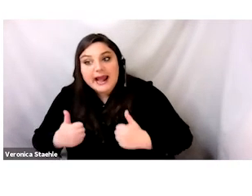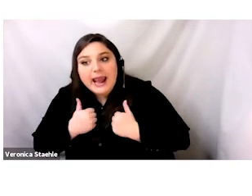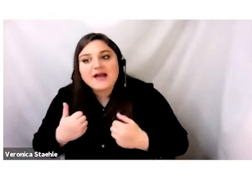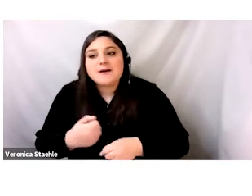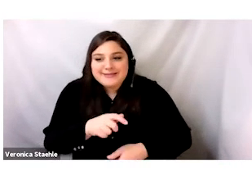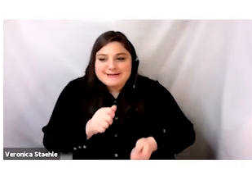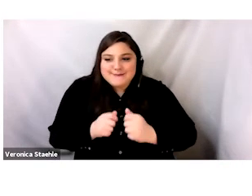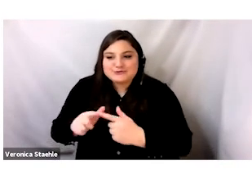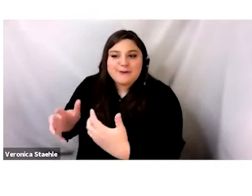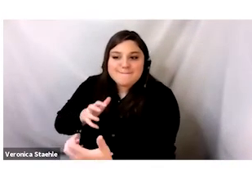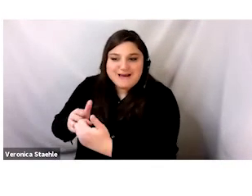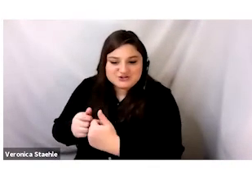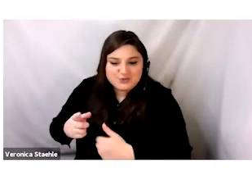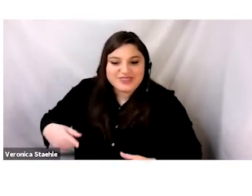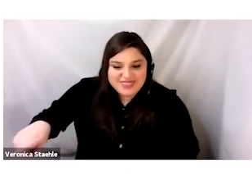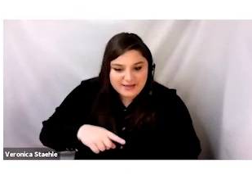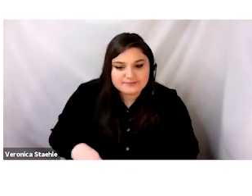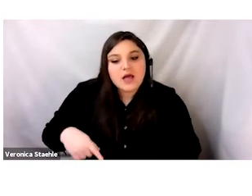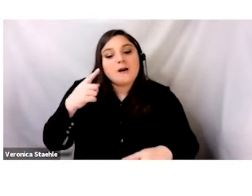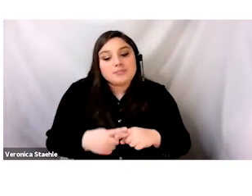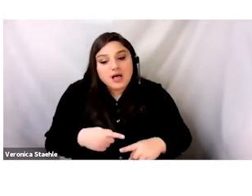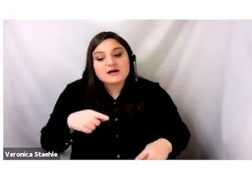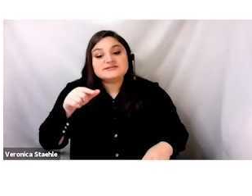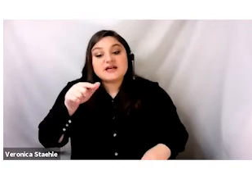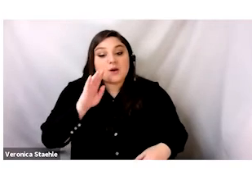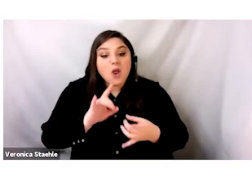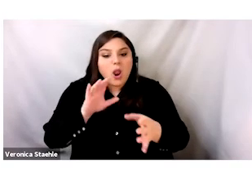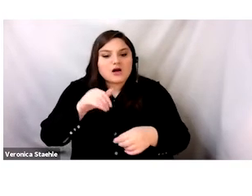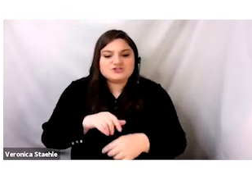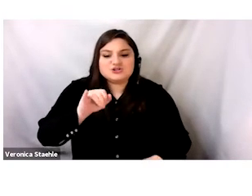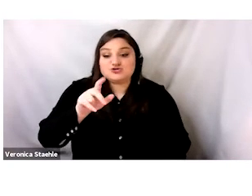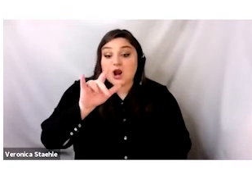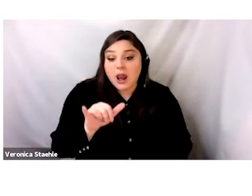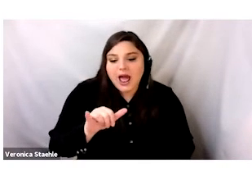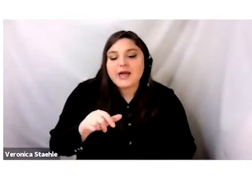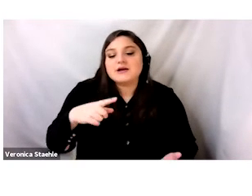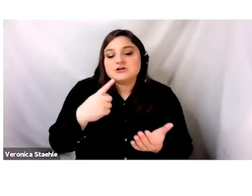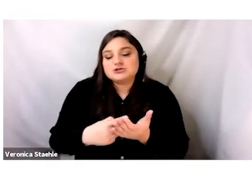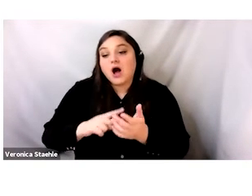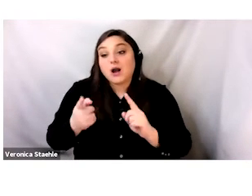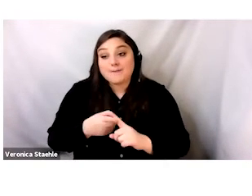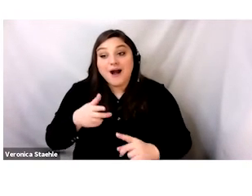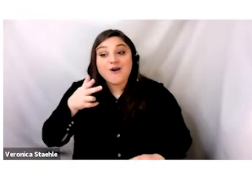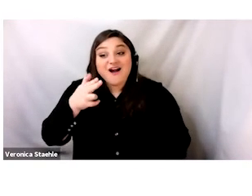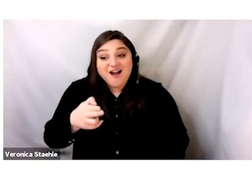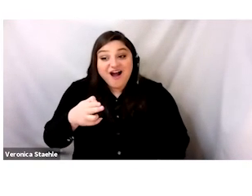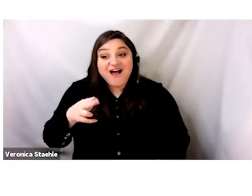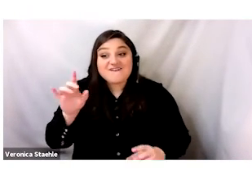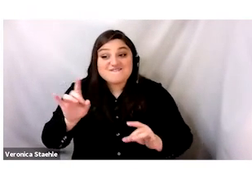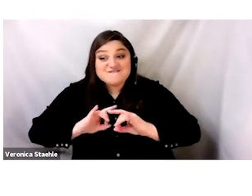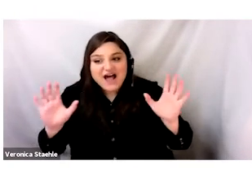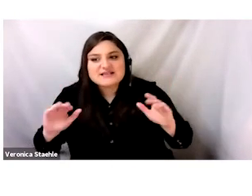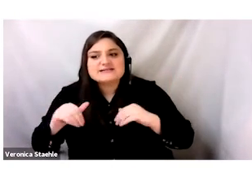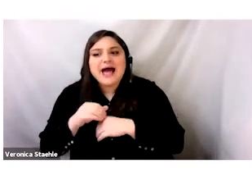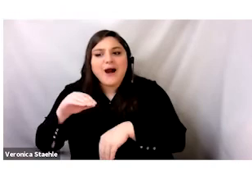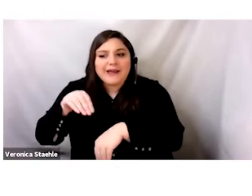at how gun violence impacts community health, community trauma and